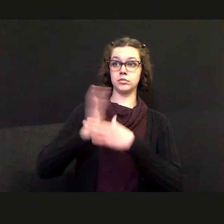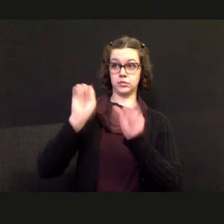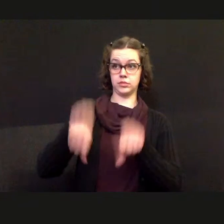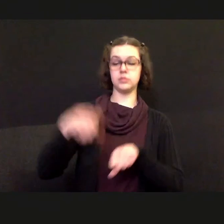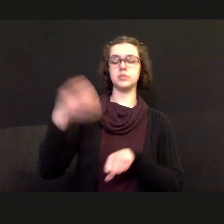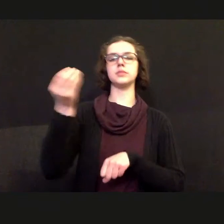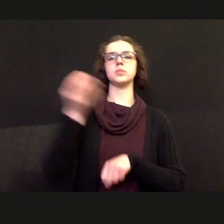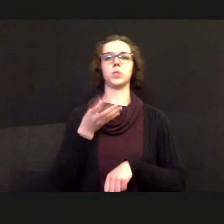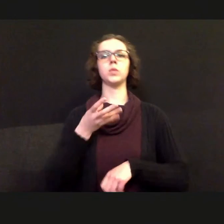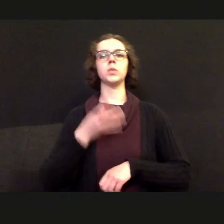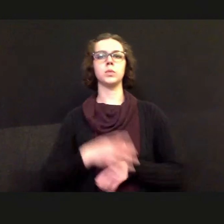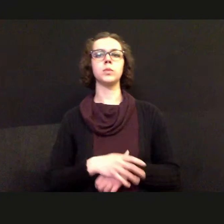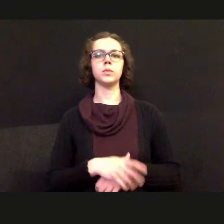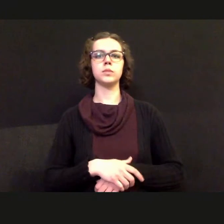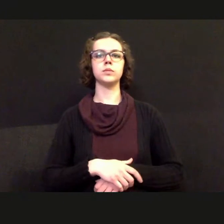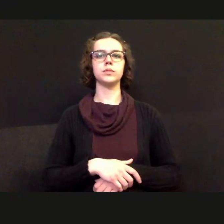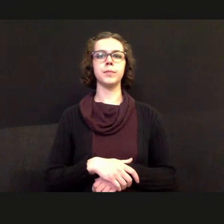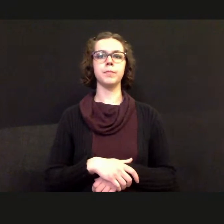happens.